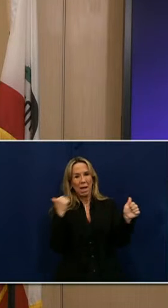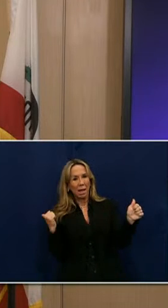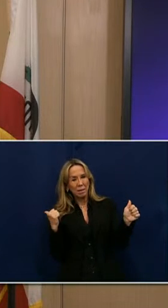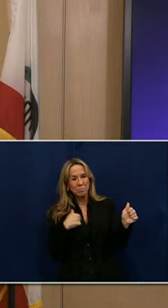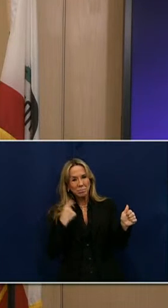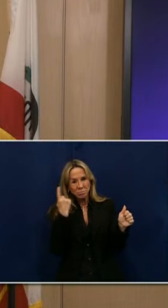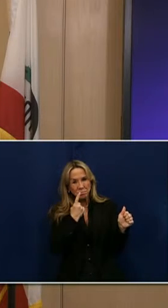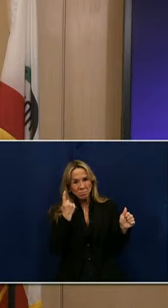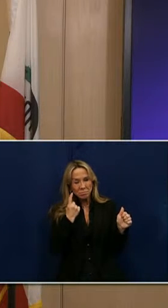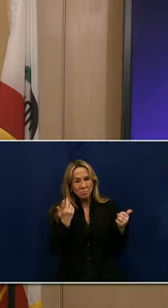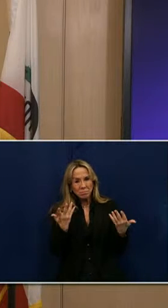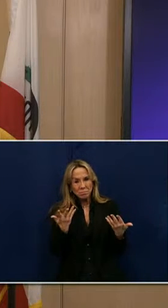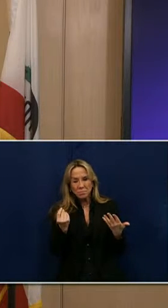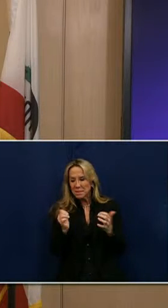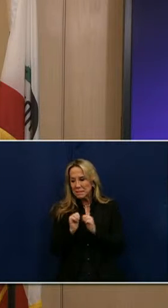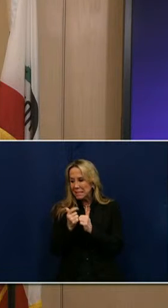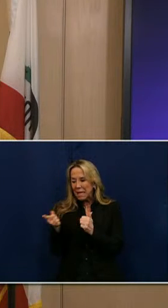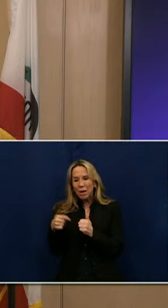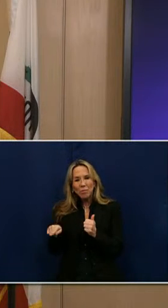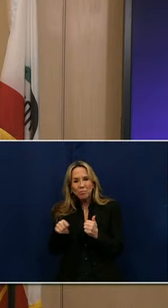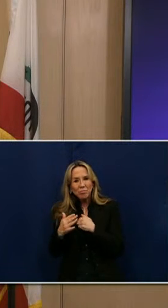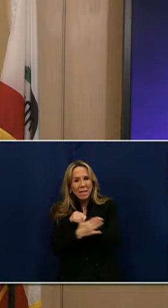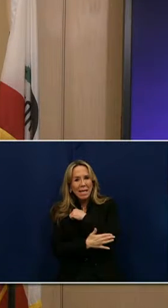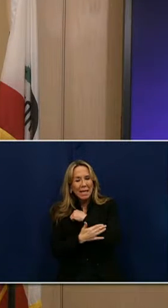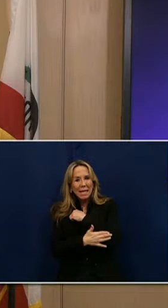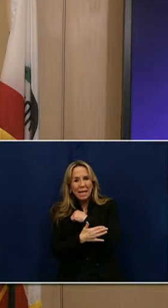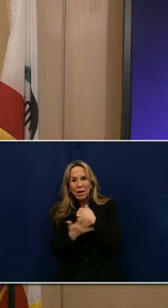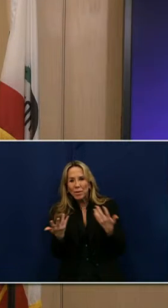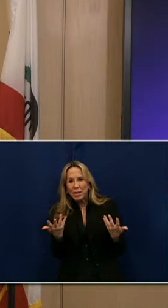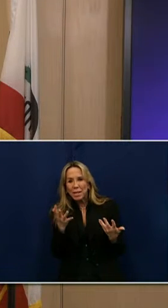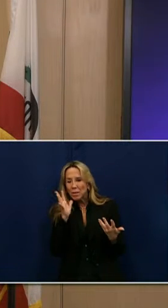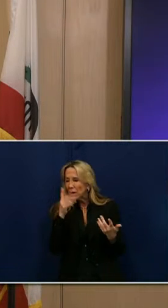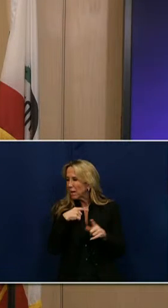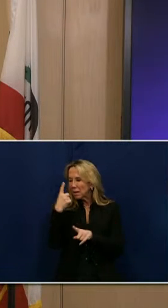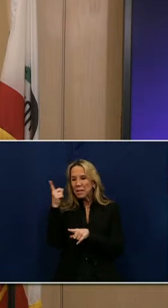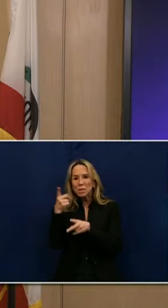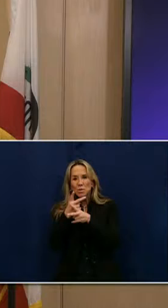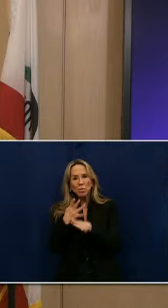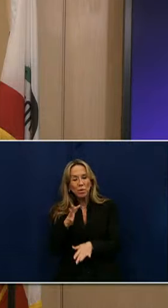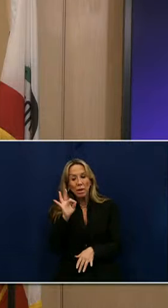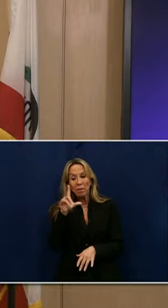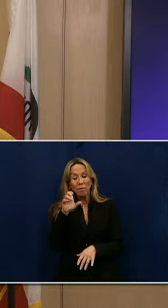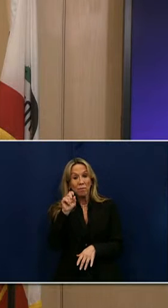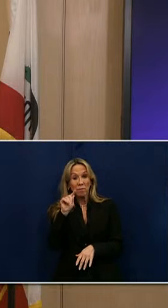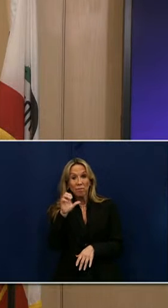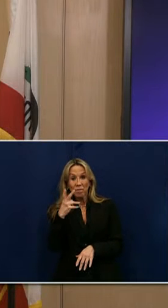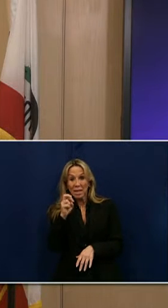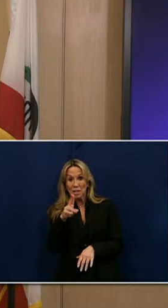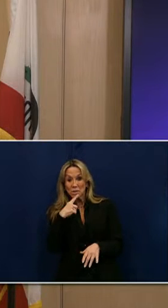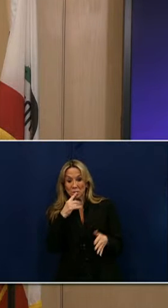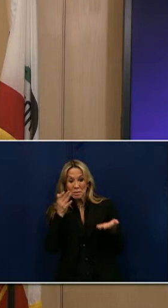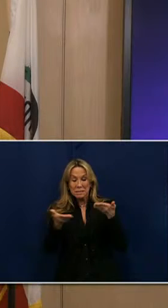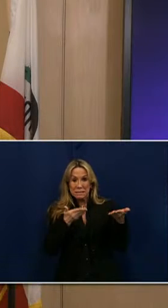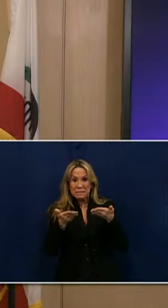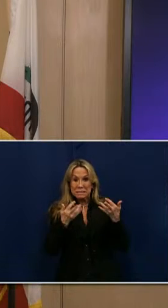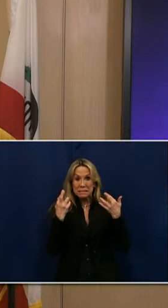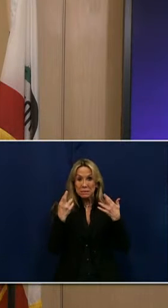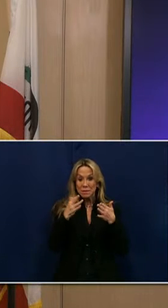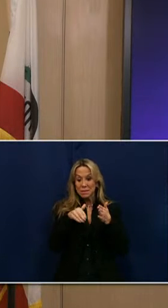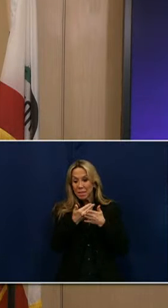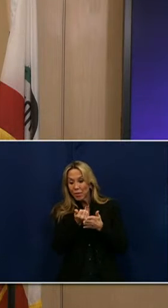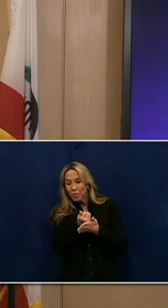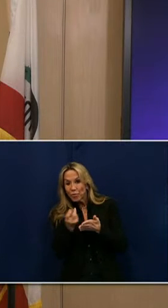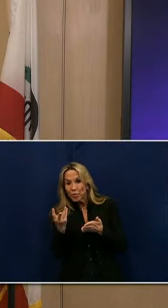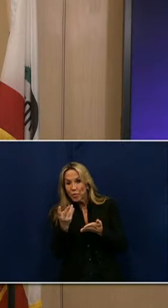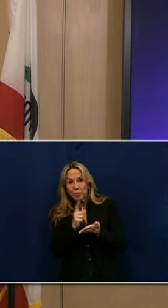and how the county is going to meet its goal? I think Supervisor Fletcher said they hope to meet it within the next few weeks.